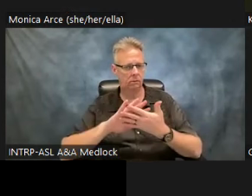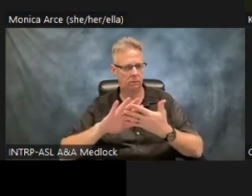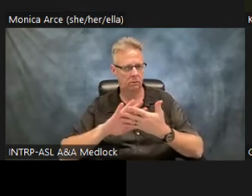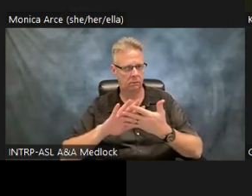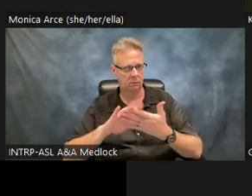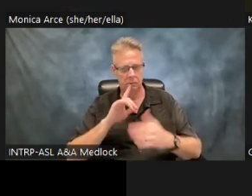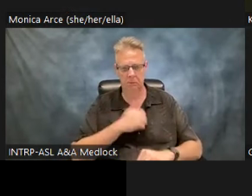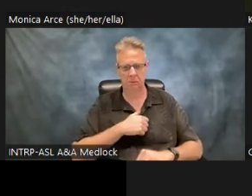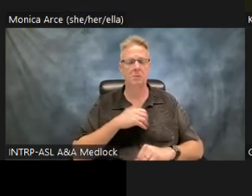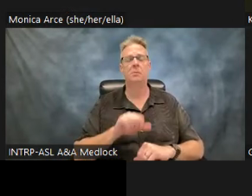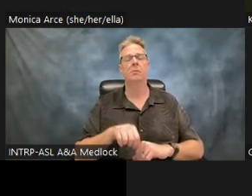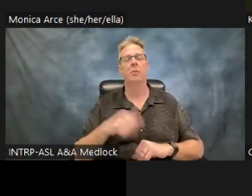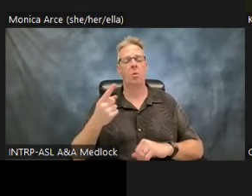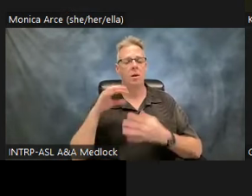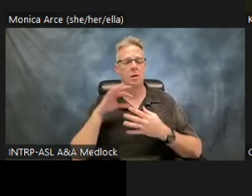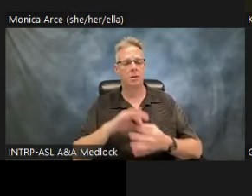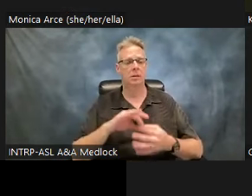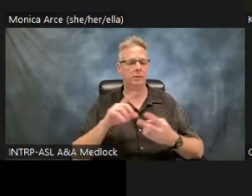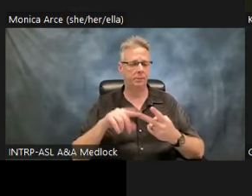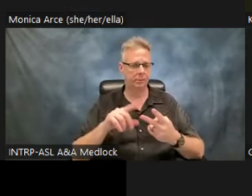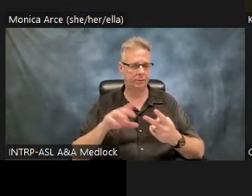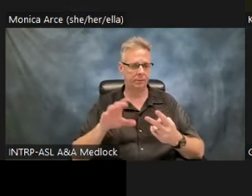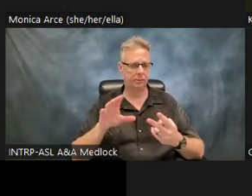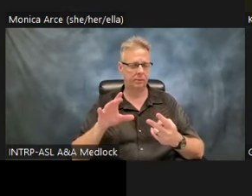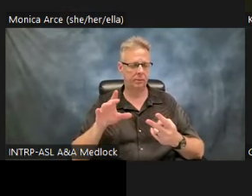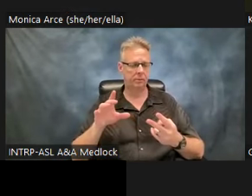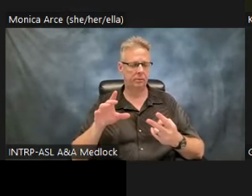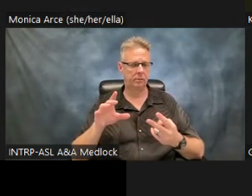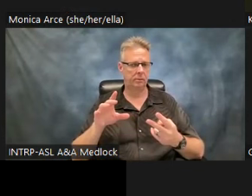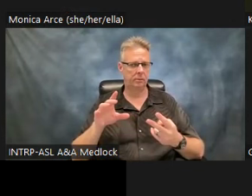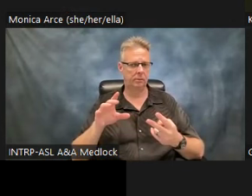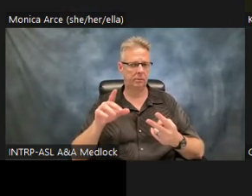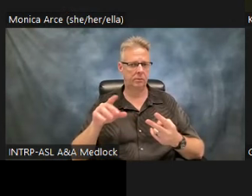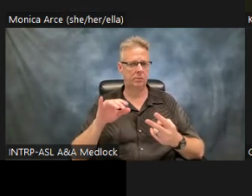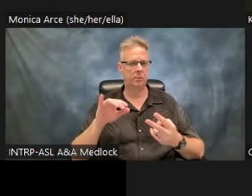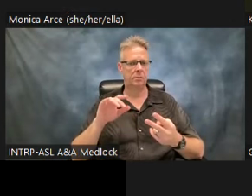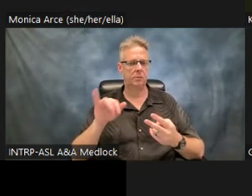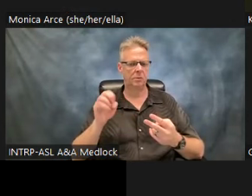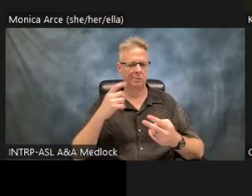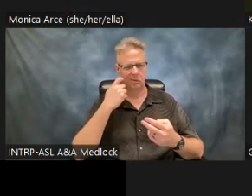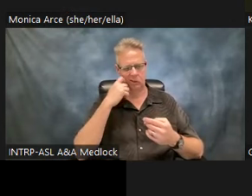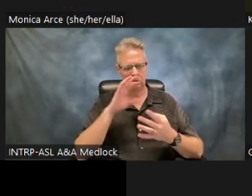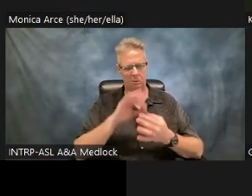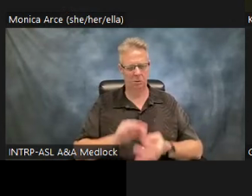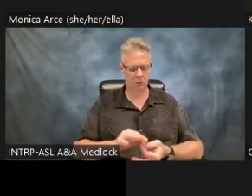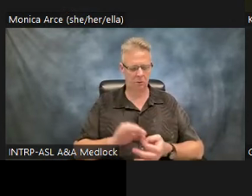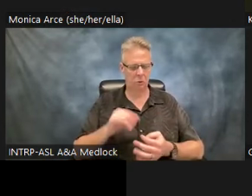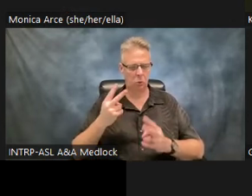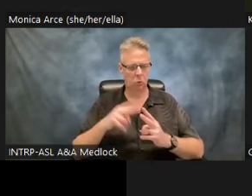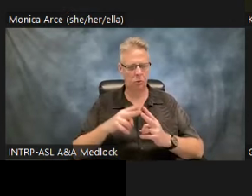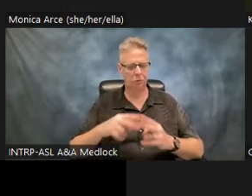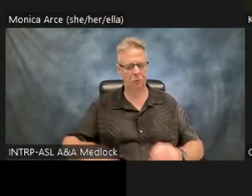apologies, the other had to do with what Commissioner Co-Chair Jay just mentioned. So just those two